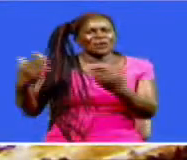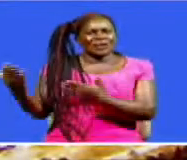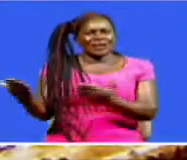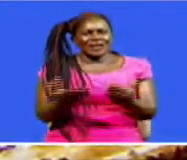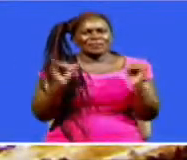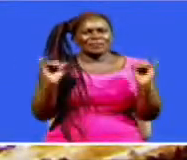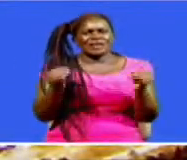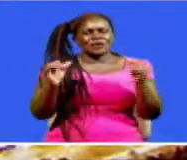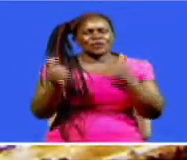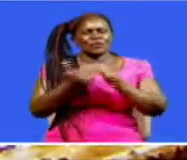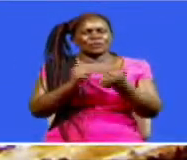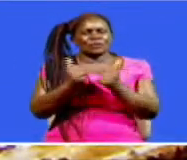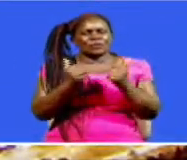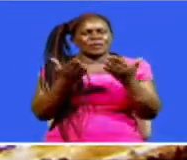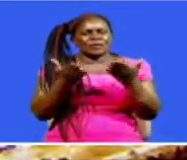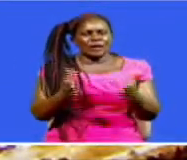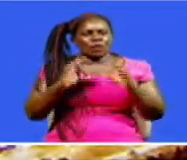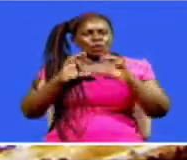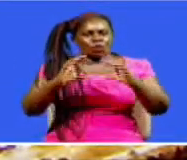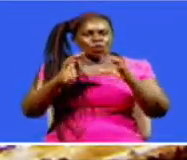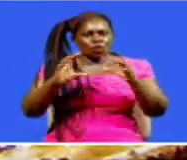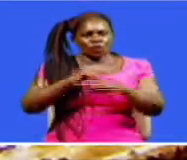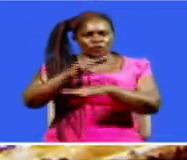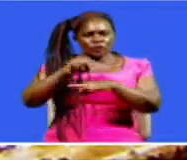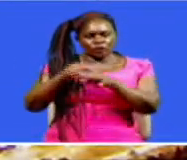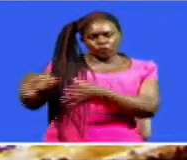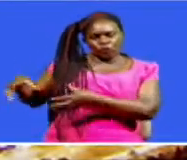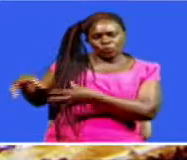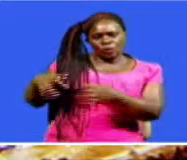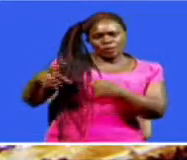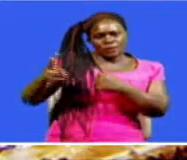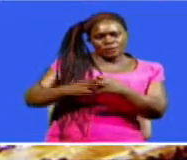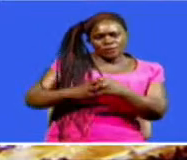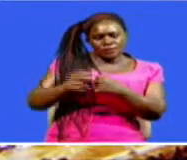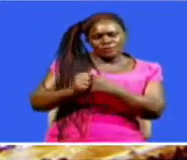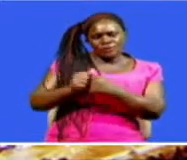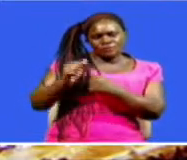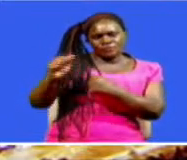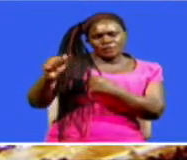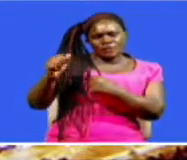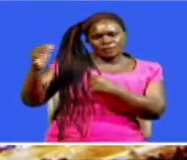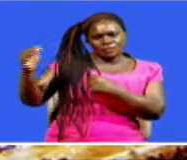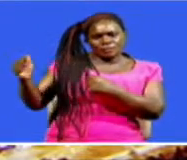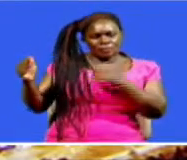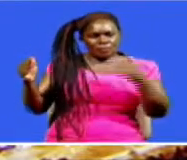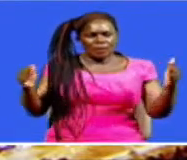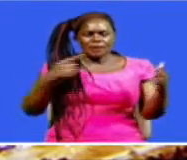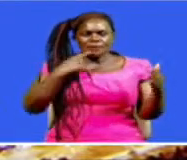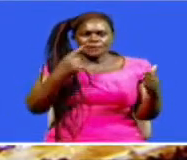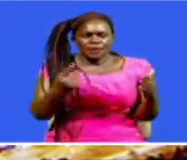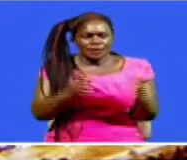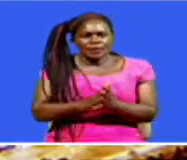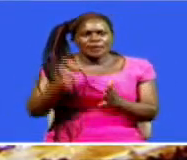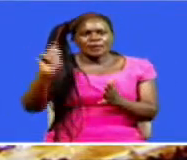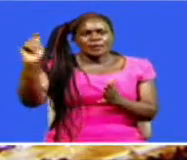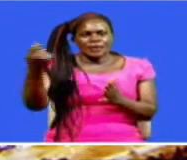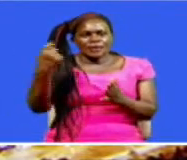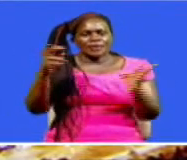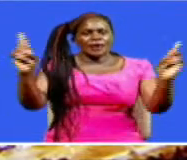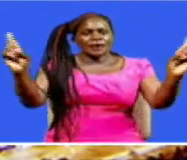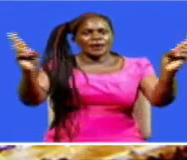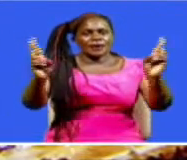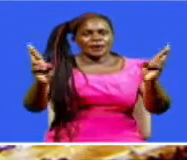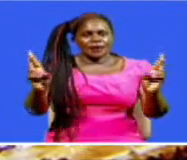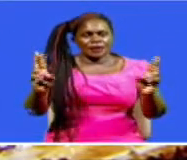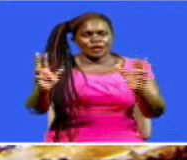Karibu kwenye taarifa za michezo. Naibu kocha wa timu ya taifa ya raga ya wachezaji 15 Carlos Kato amesema kwamba Kenya iko tayari